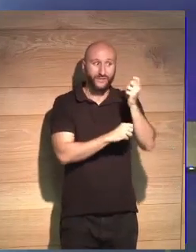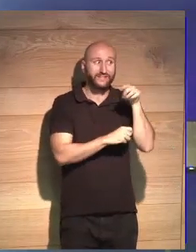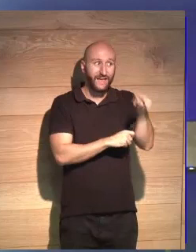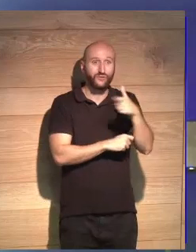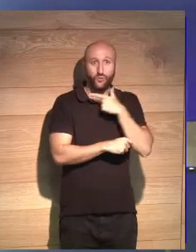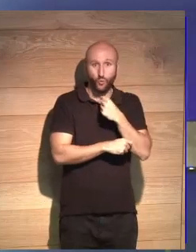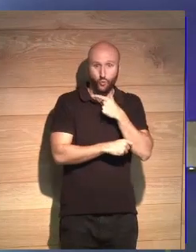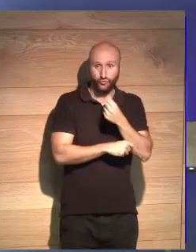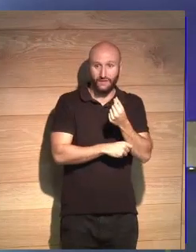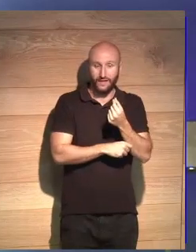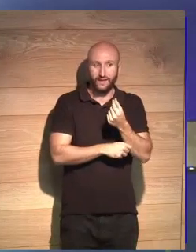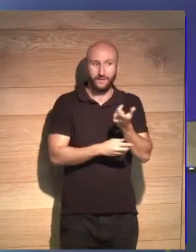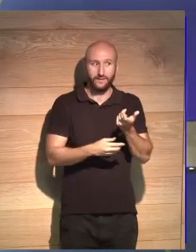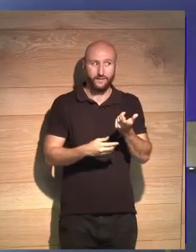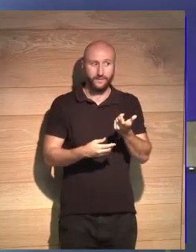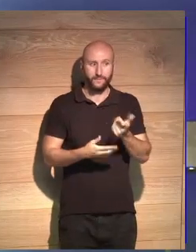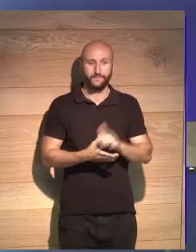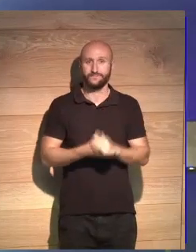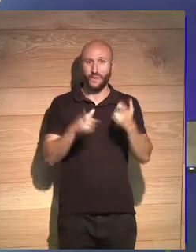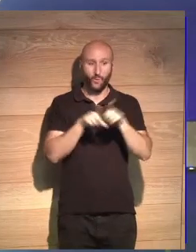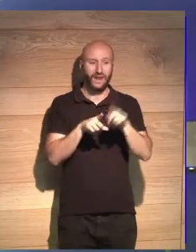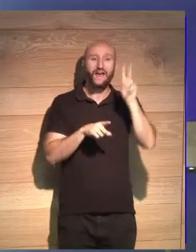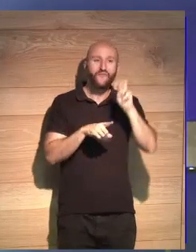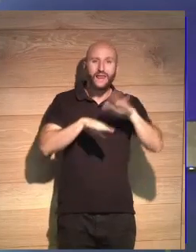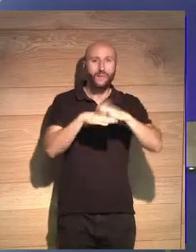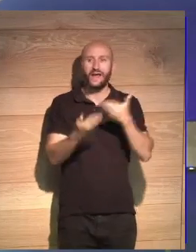complex gamings, and we're